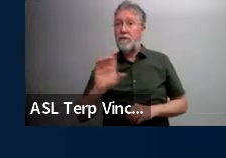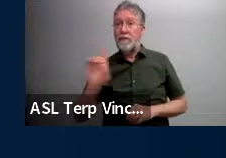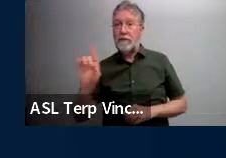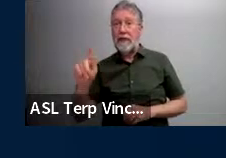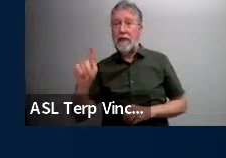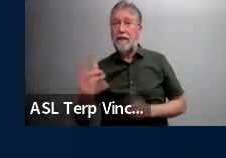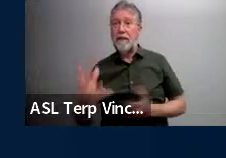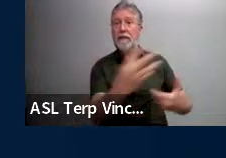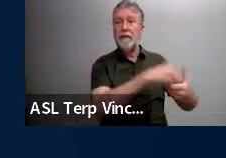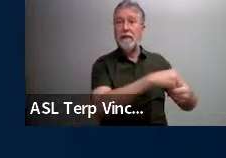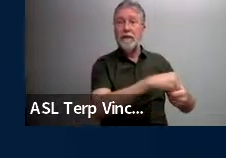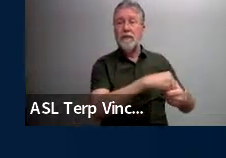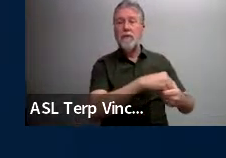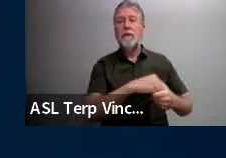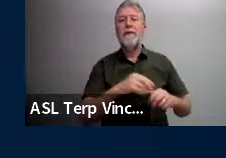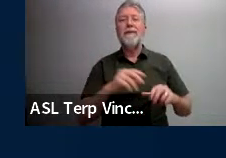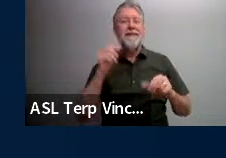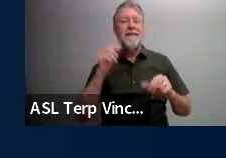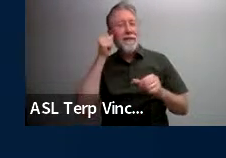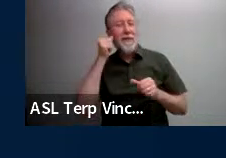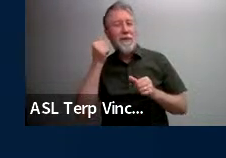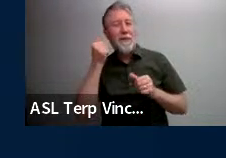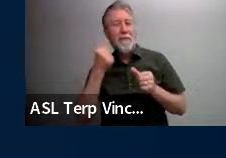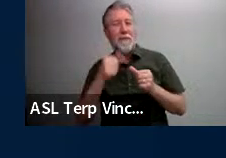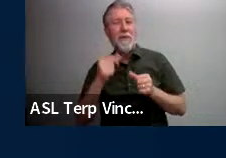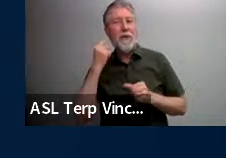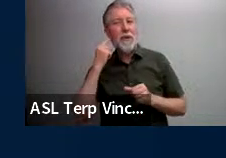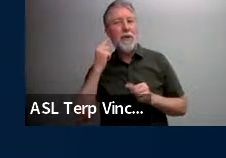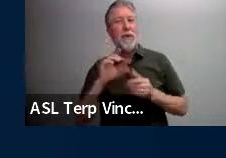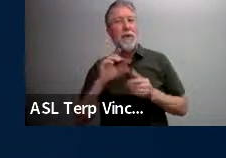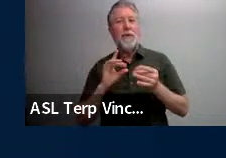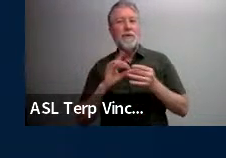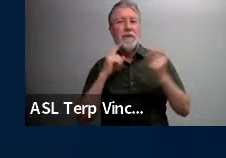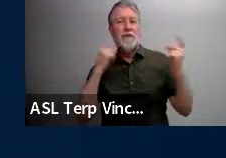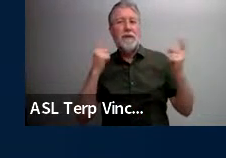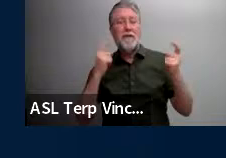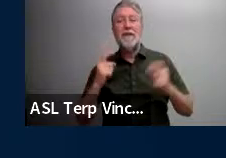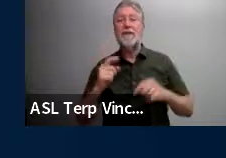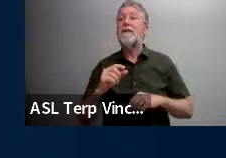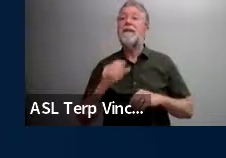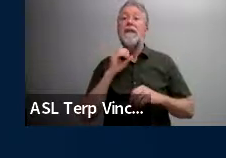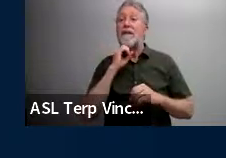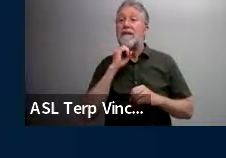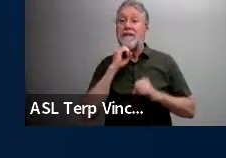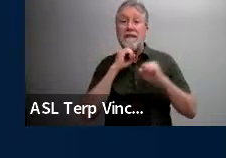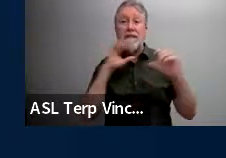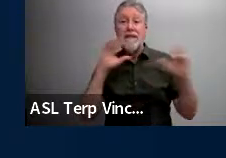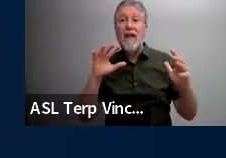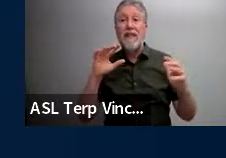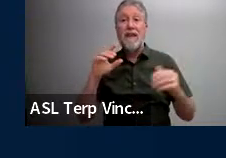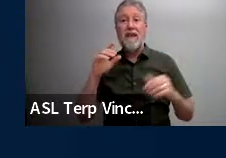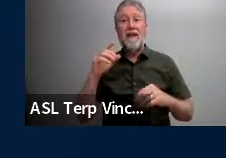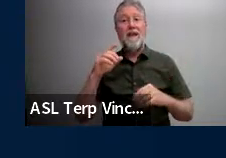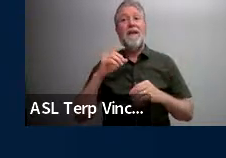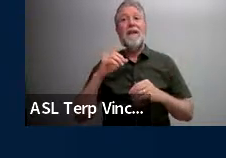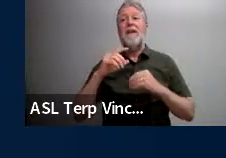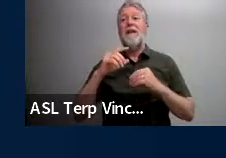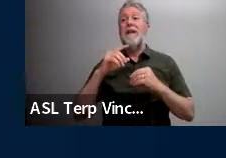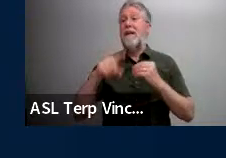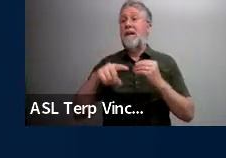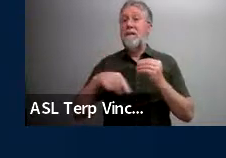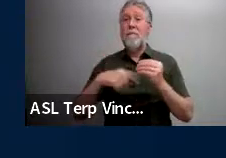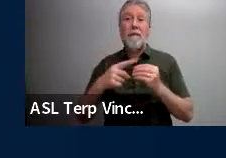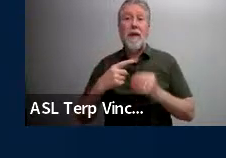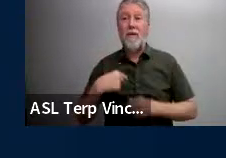a lot is nothing about us without us, right? Ensuring that people with disabilities are involved and are centered in all of this work. And I'm going